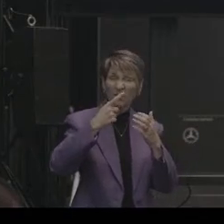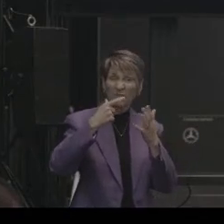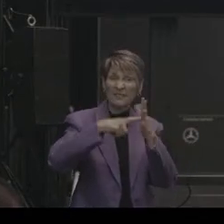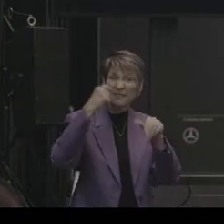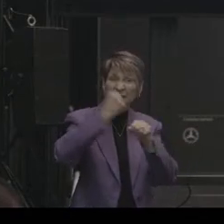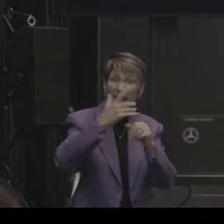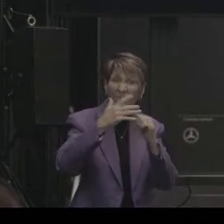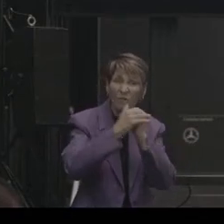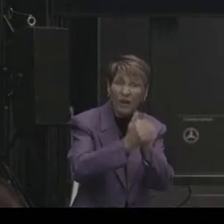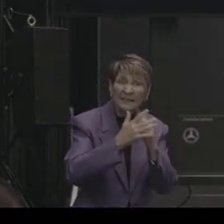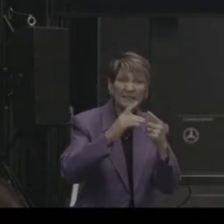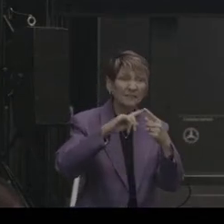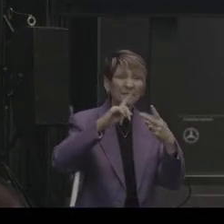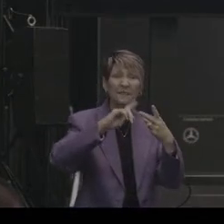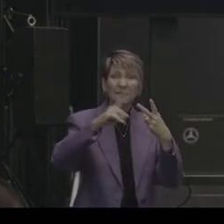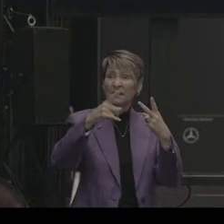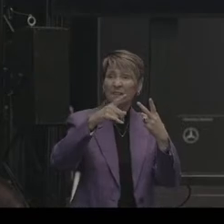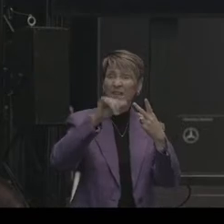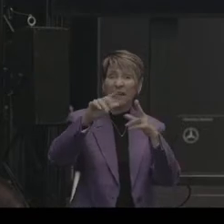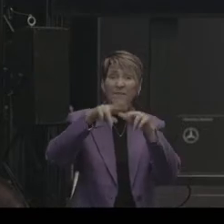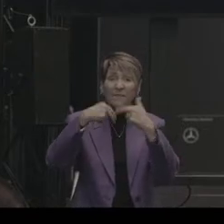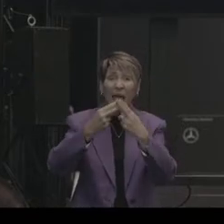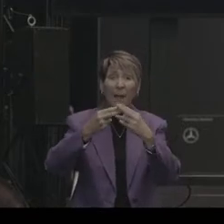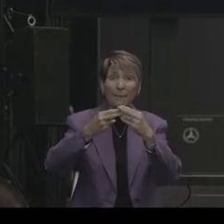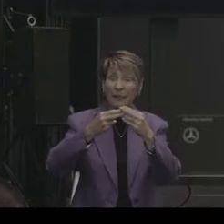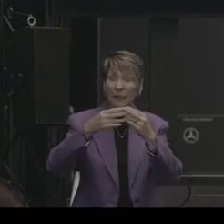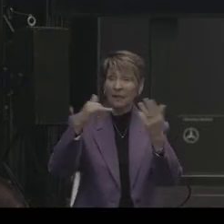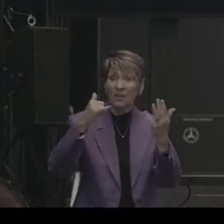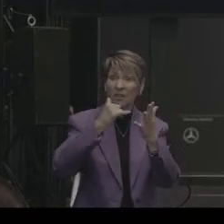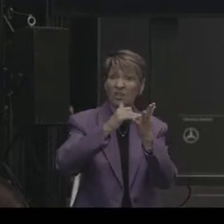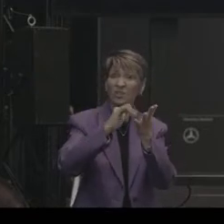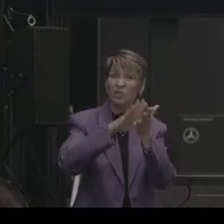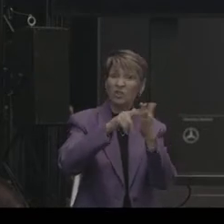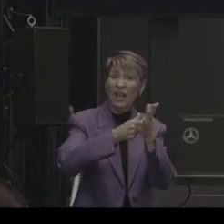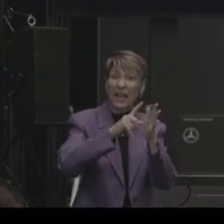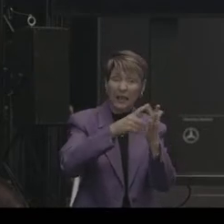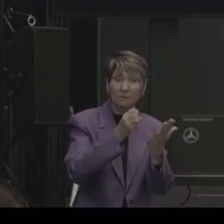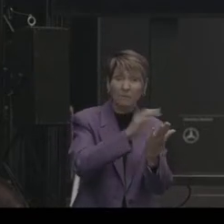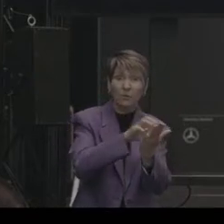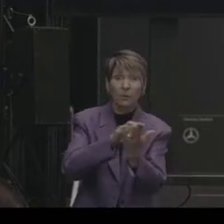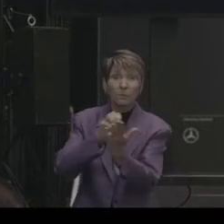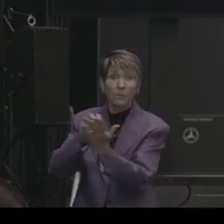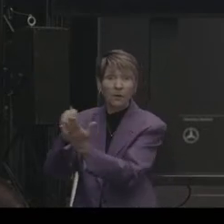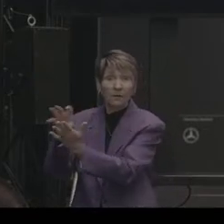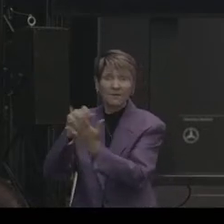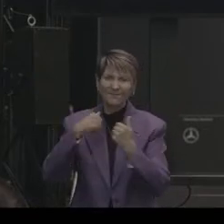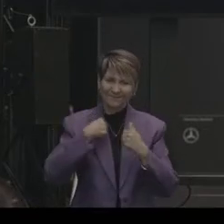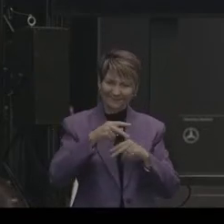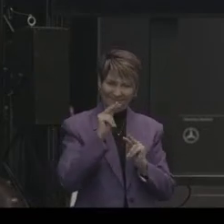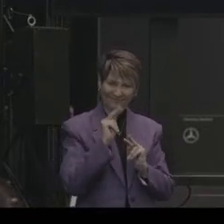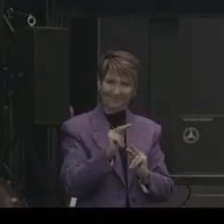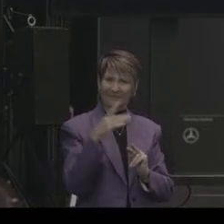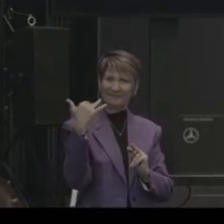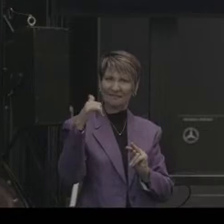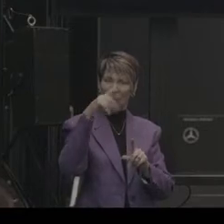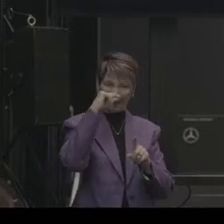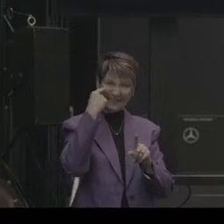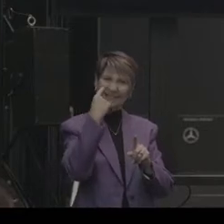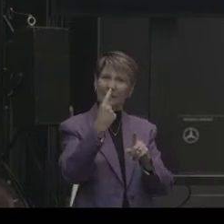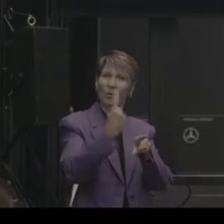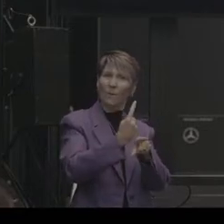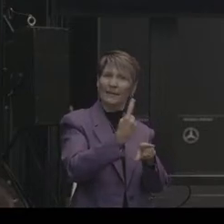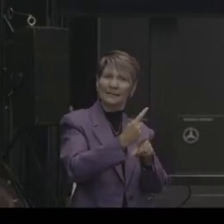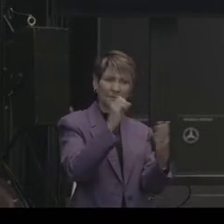their family. They were sending it to friends. They were sharing it to their own pages. And I would see the comments. I'm there